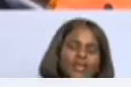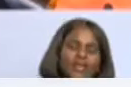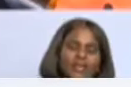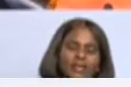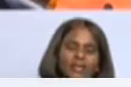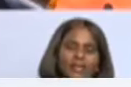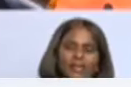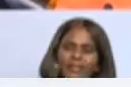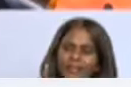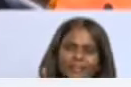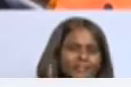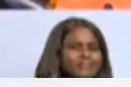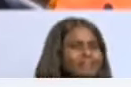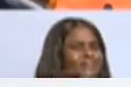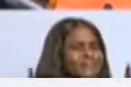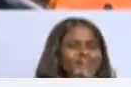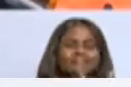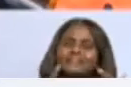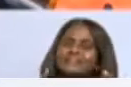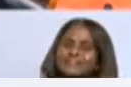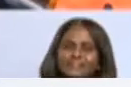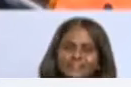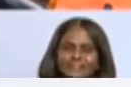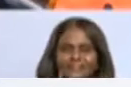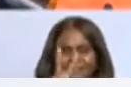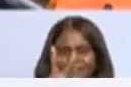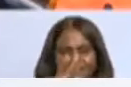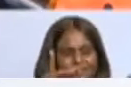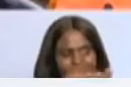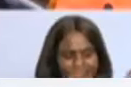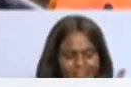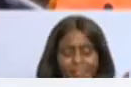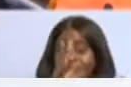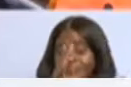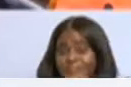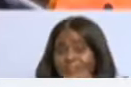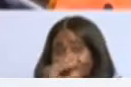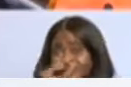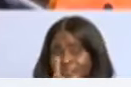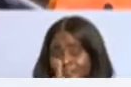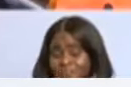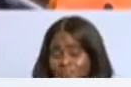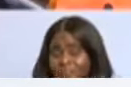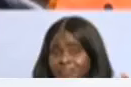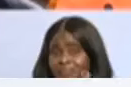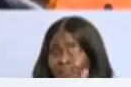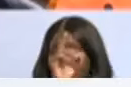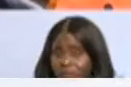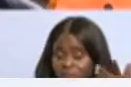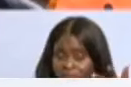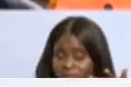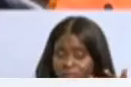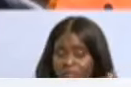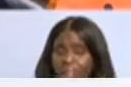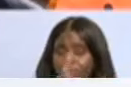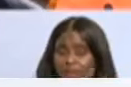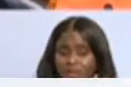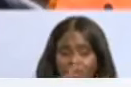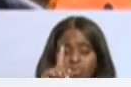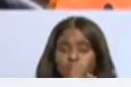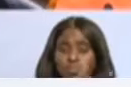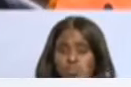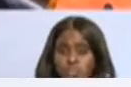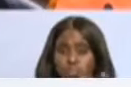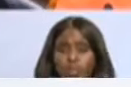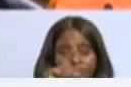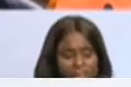Big difference. Three principles, Madam Speaker. The right price or cost, number one. Number two,